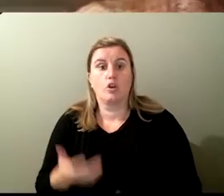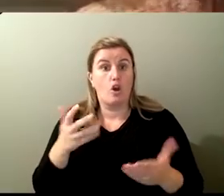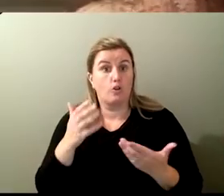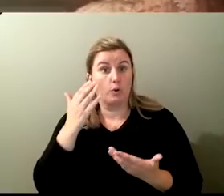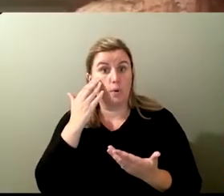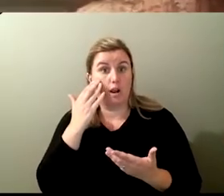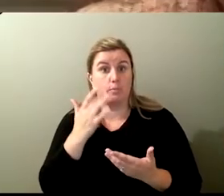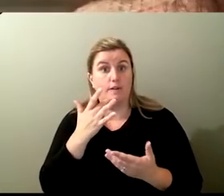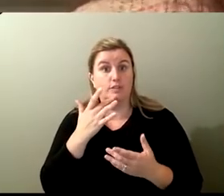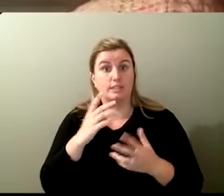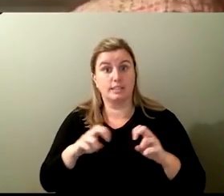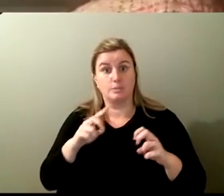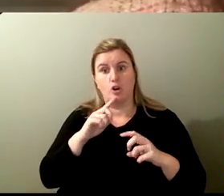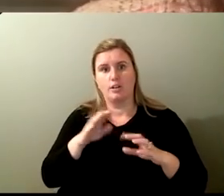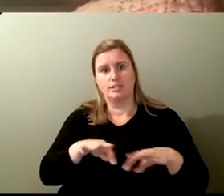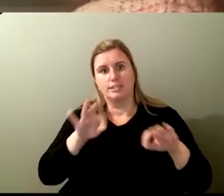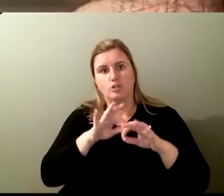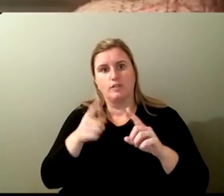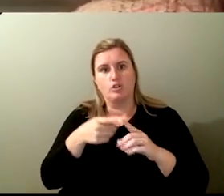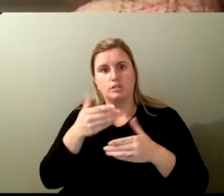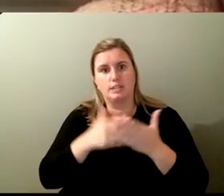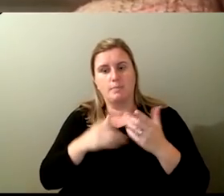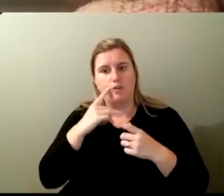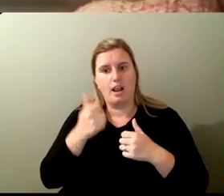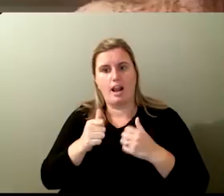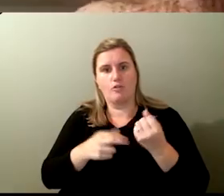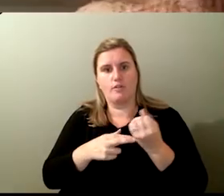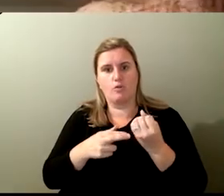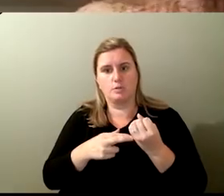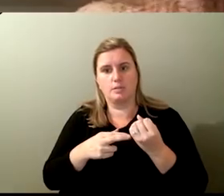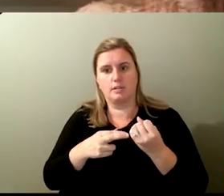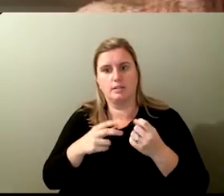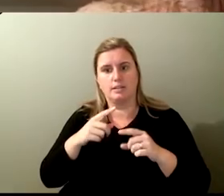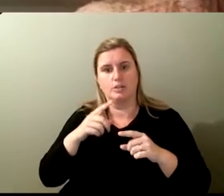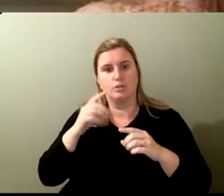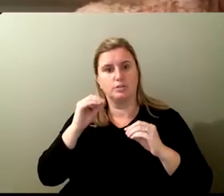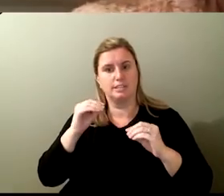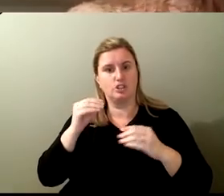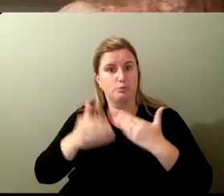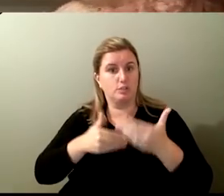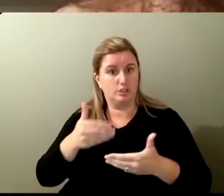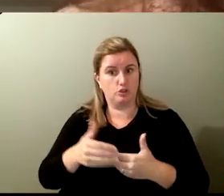preference assessments are an essential first step for any reinforcement contingency or teaching procedure. Here I have all the steps for